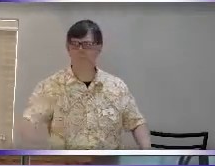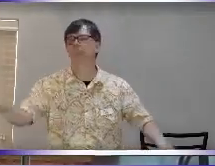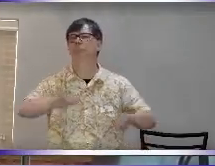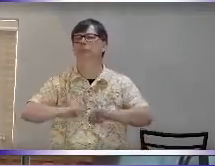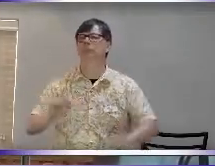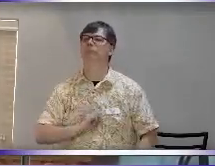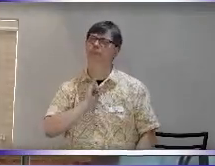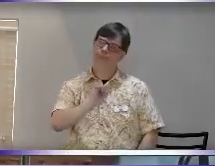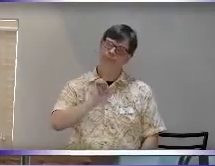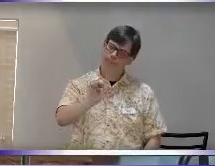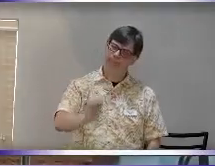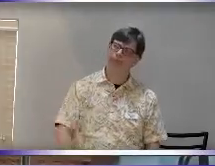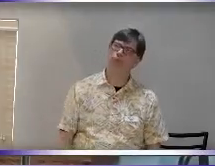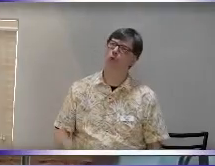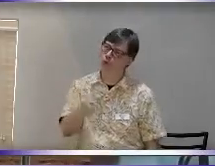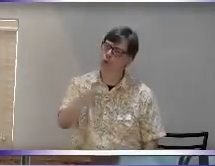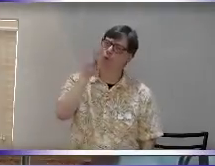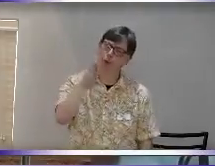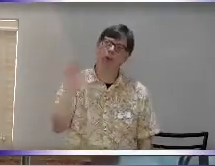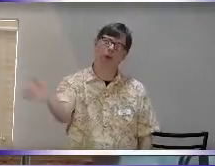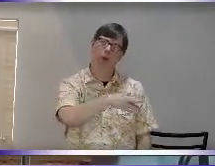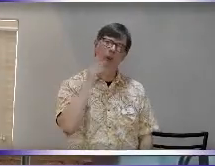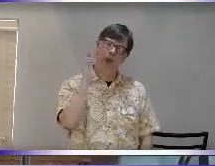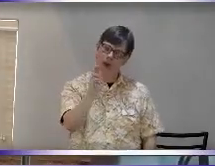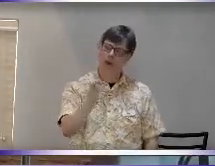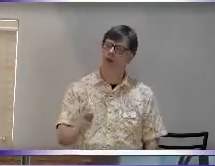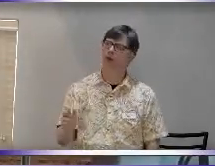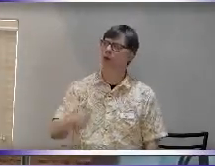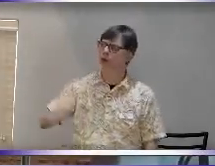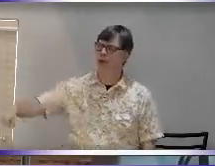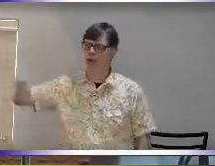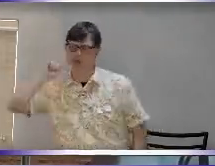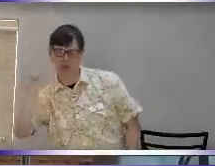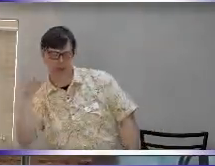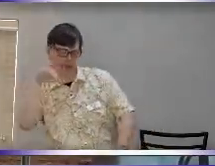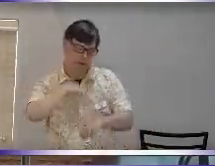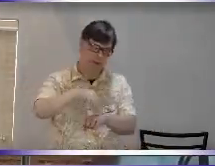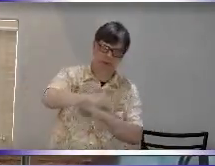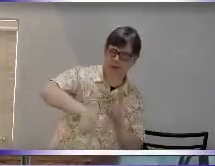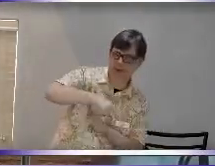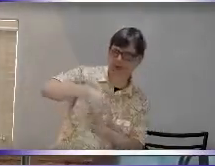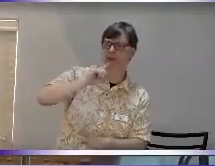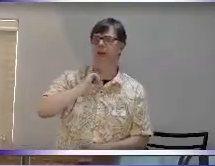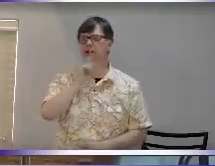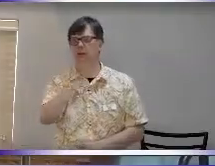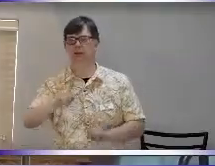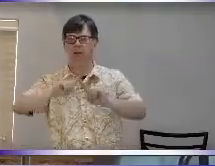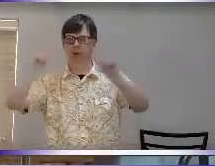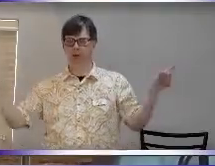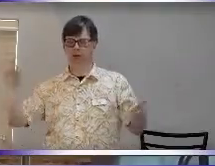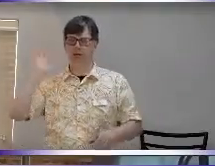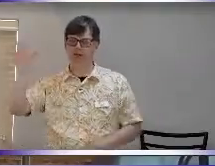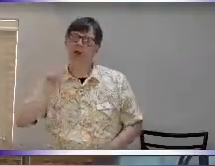be that I am, you are, we are, everyone on the planet is part of that one